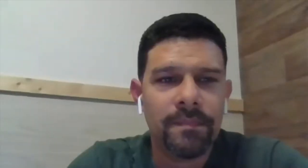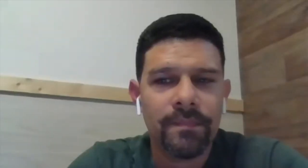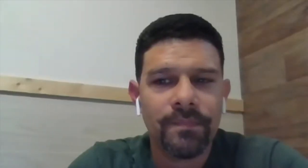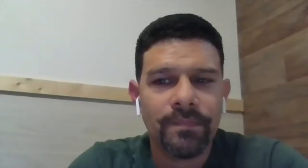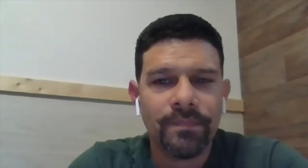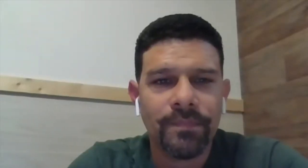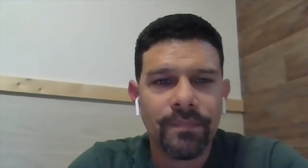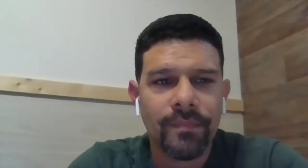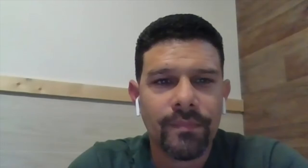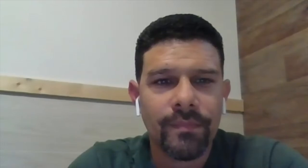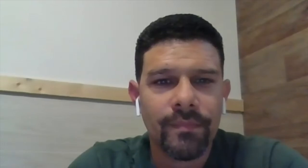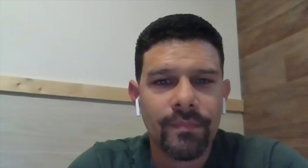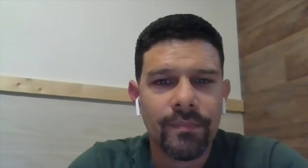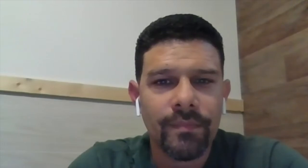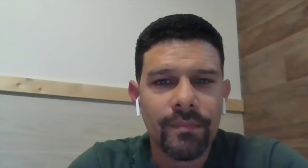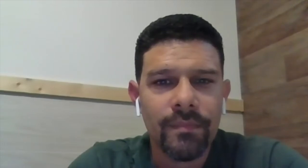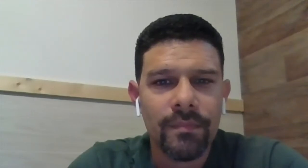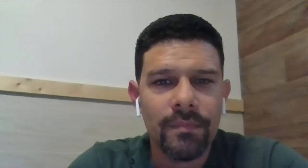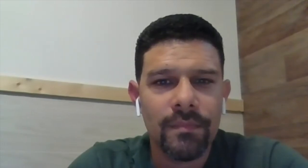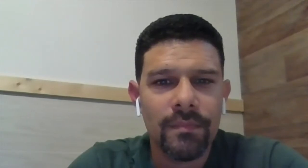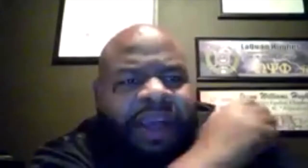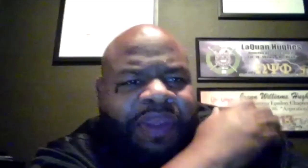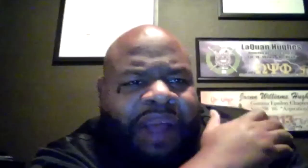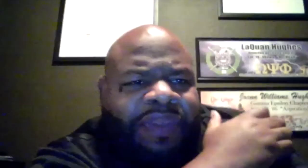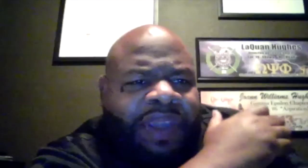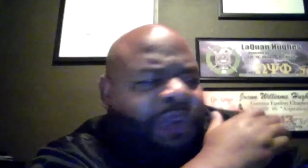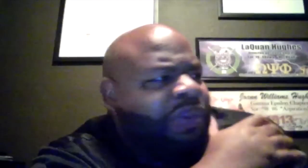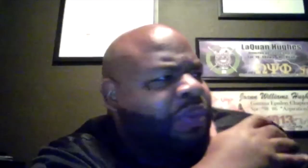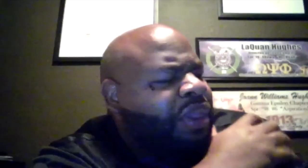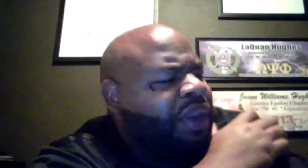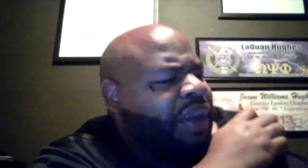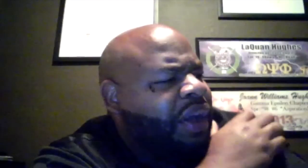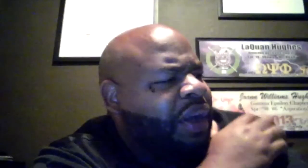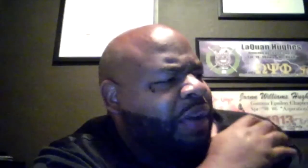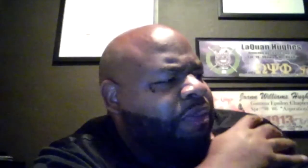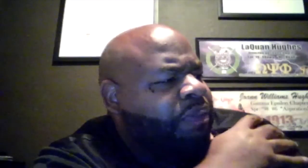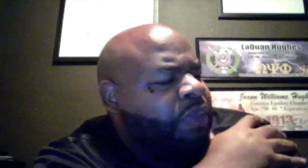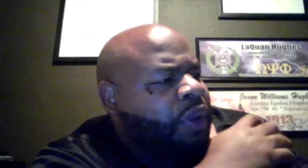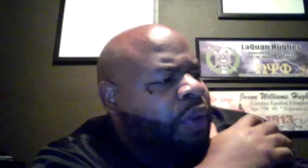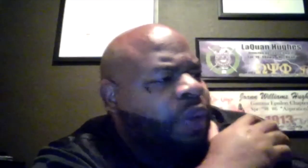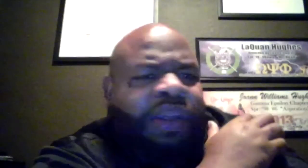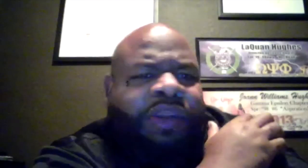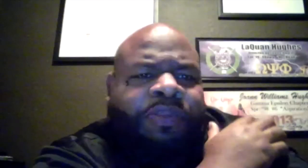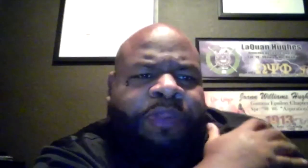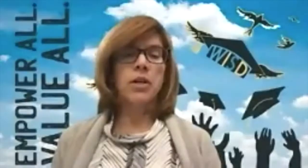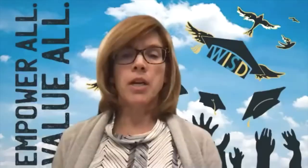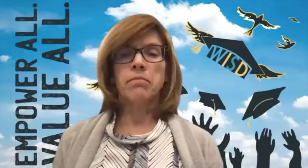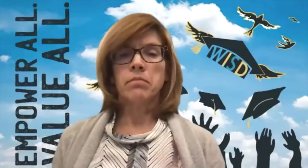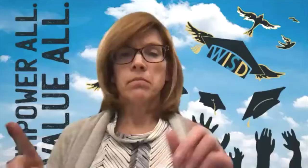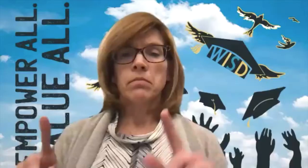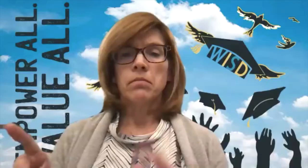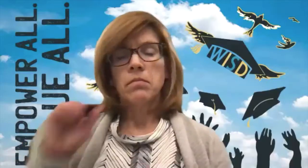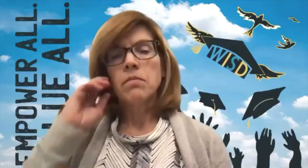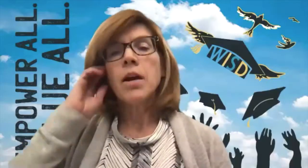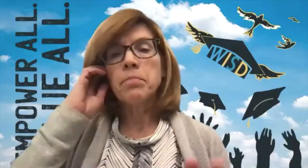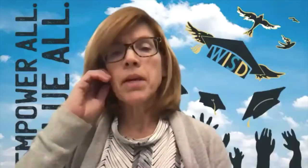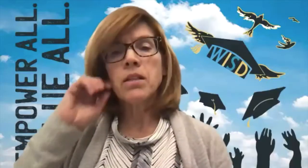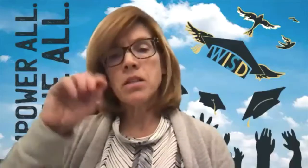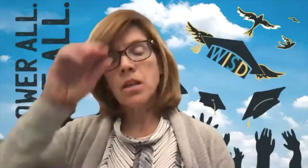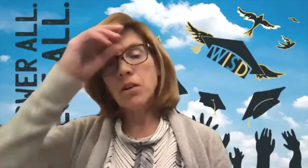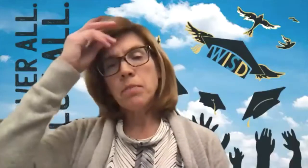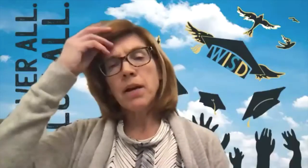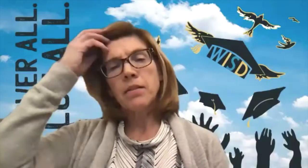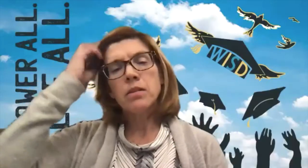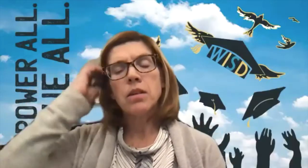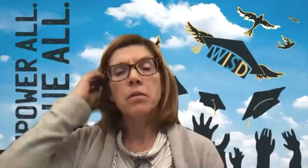don't remember exactly, but I thought. Yeah, I think it was it B and the new option